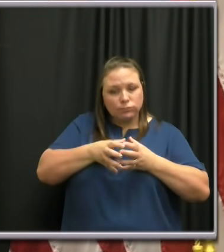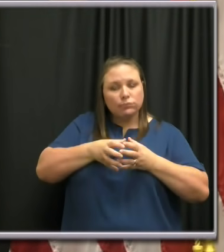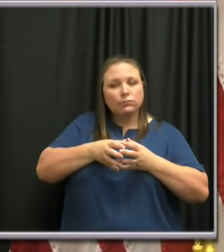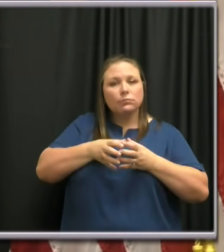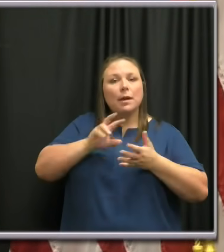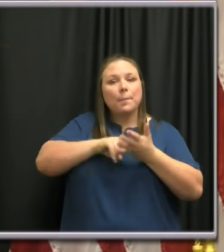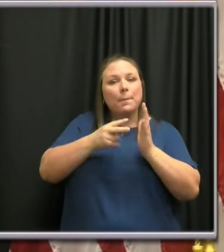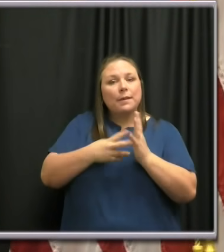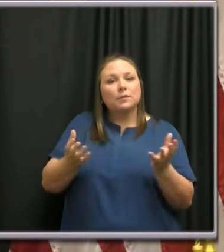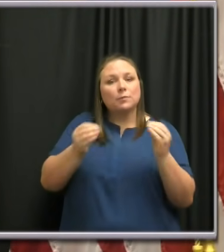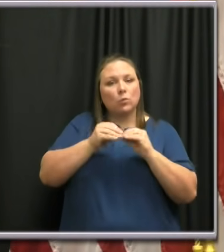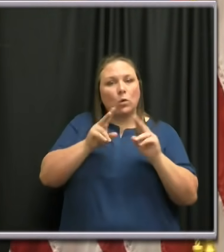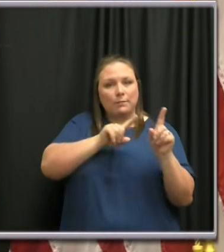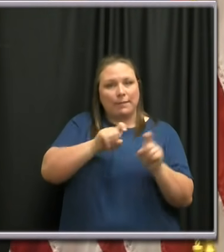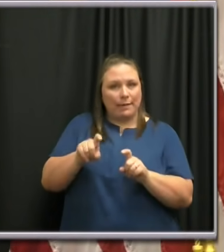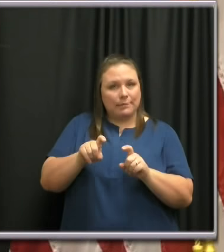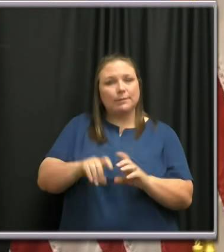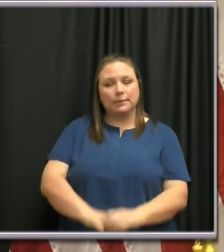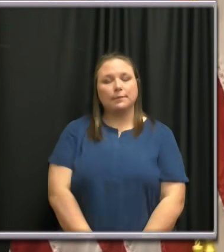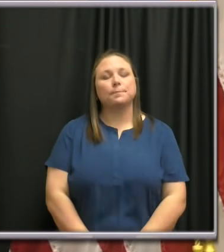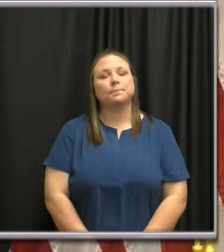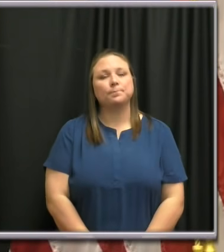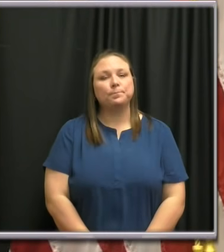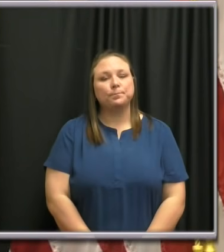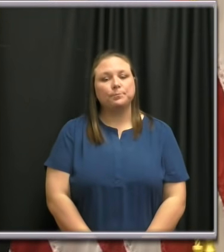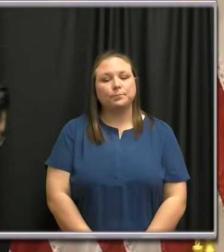close contacts.